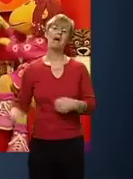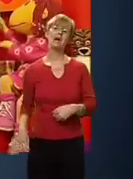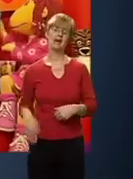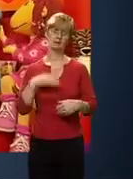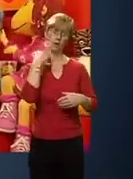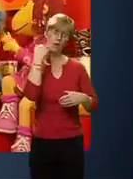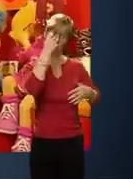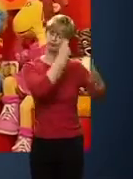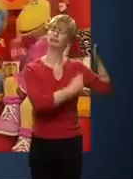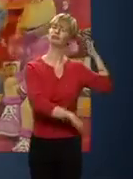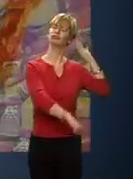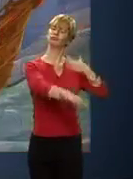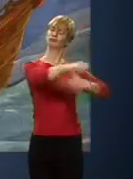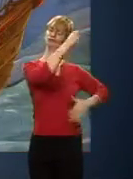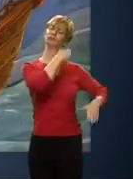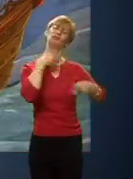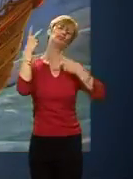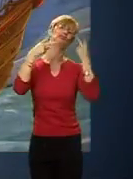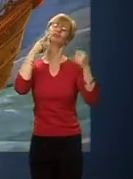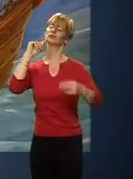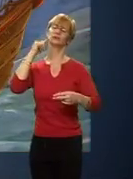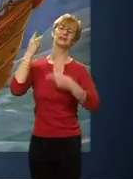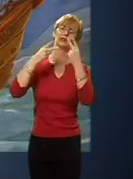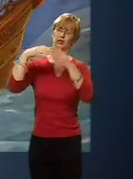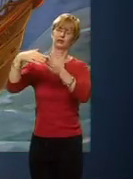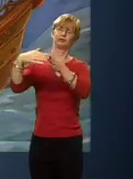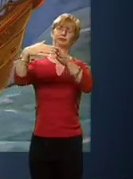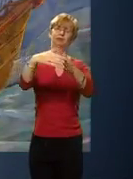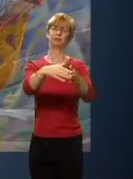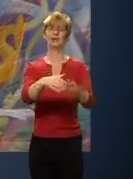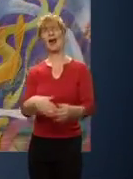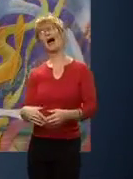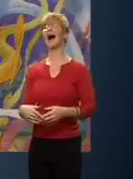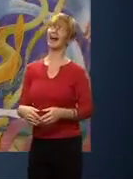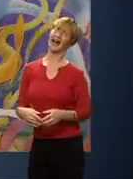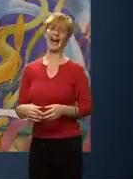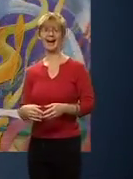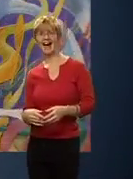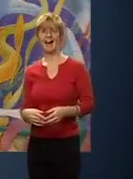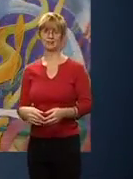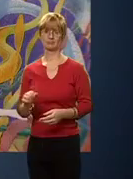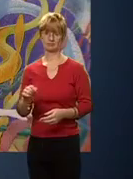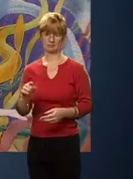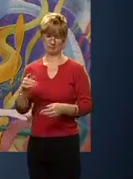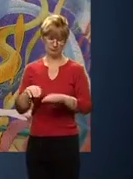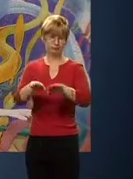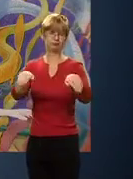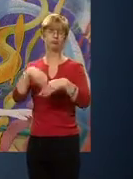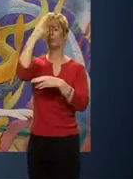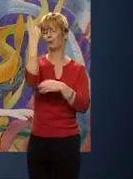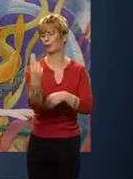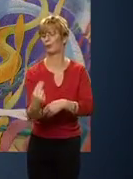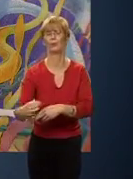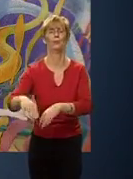sang sweet songs to pirate ships. La la la la. They slipped in and out between shoals of